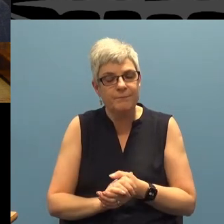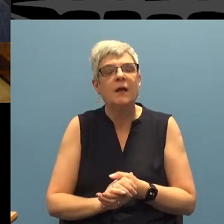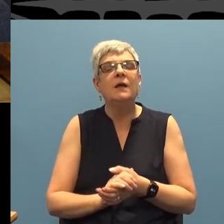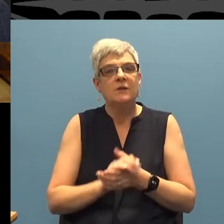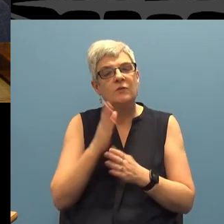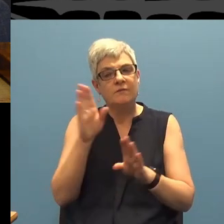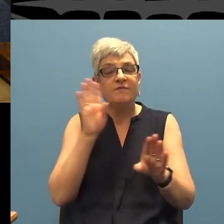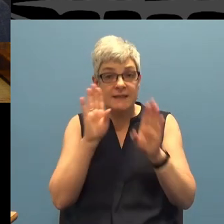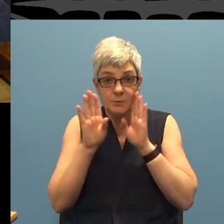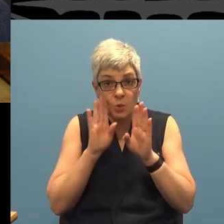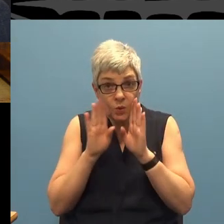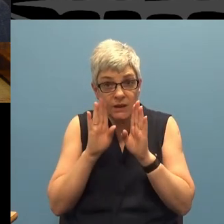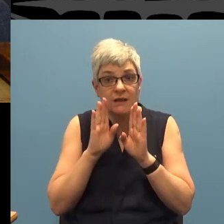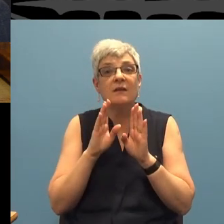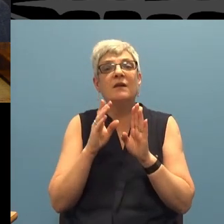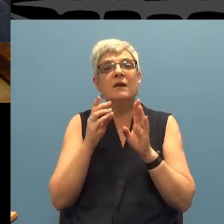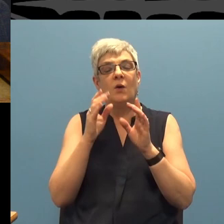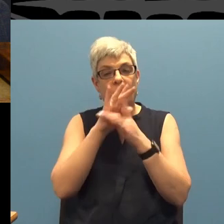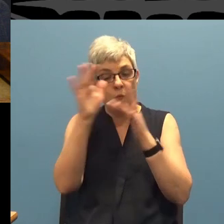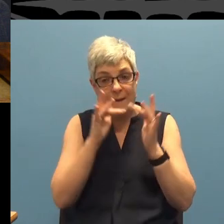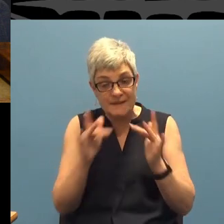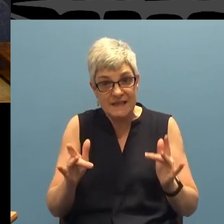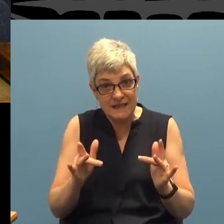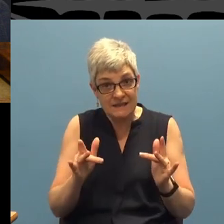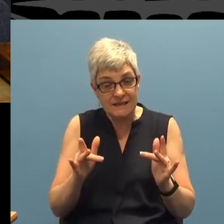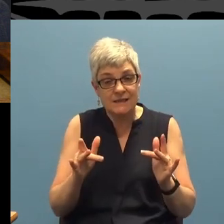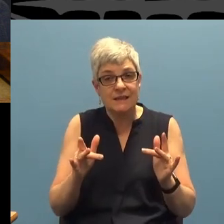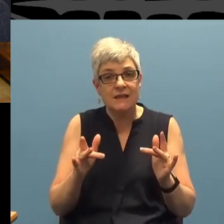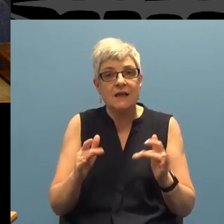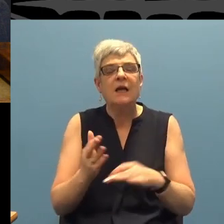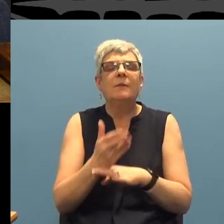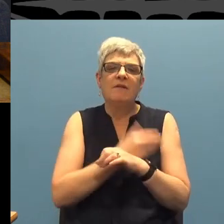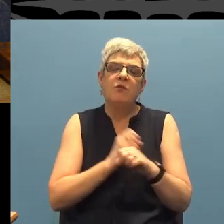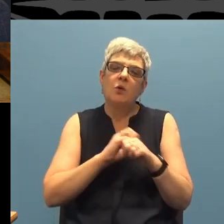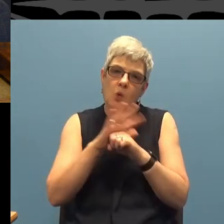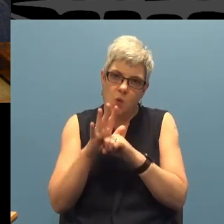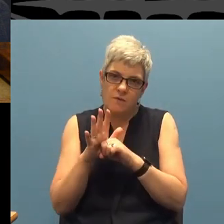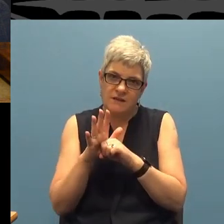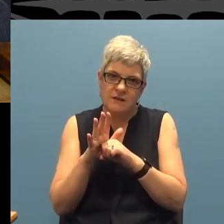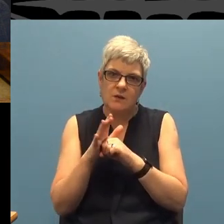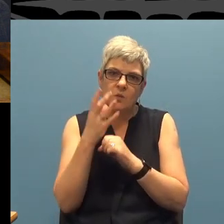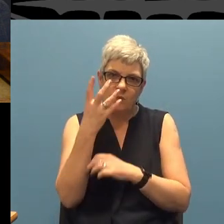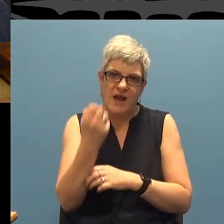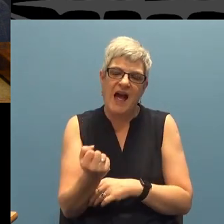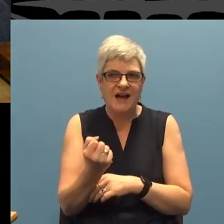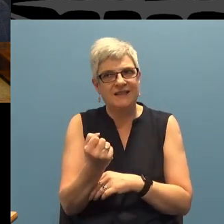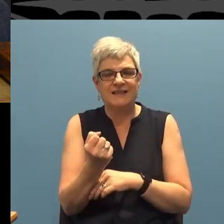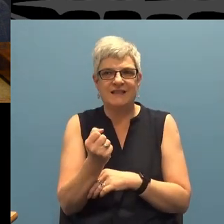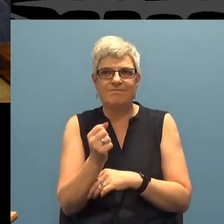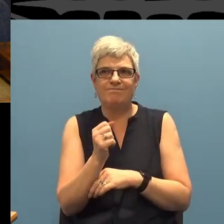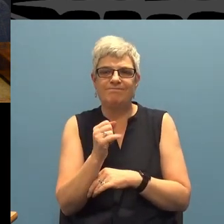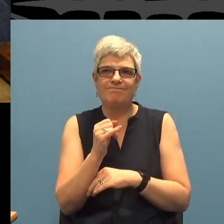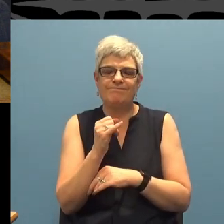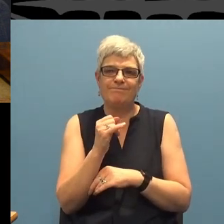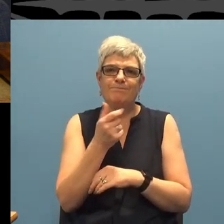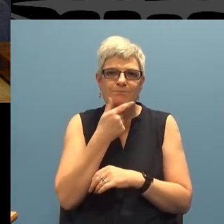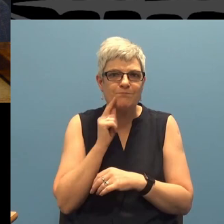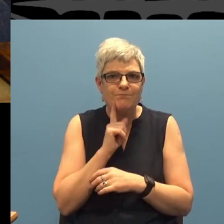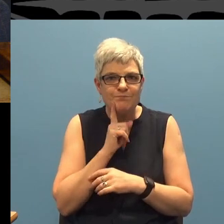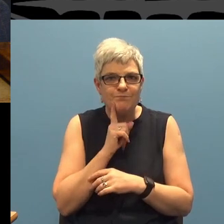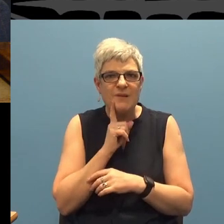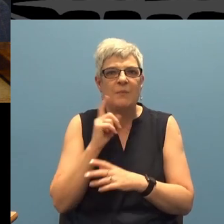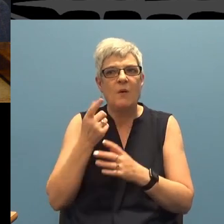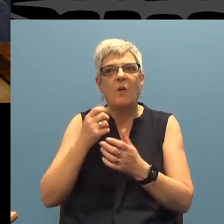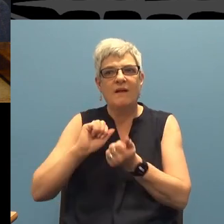Facebook and they've been on our church website. Before COVID, we just really had that for members of